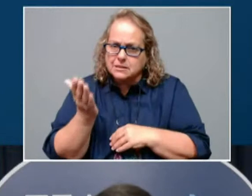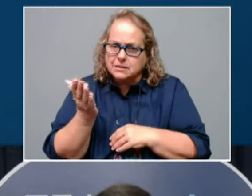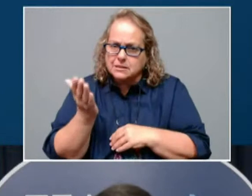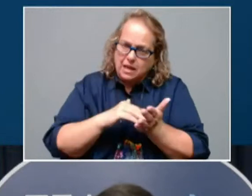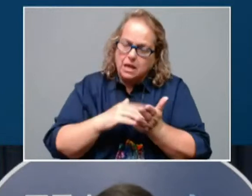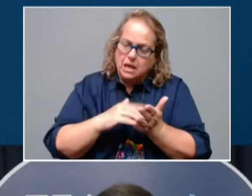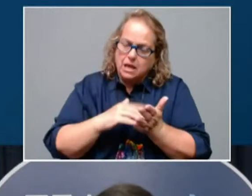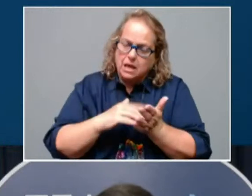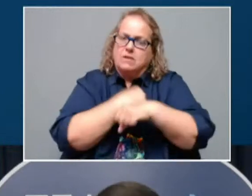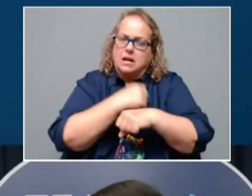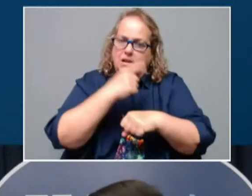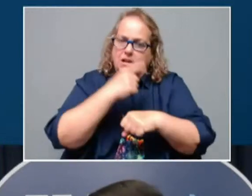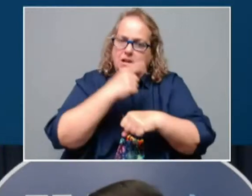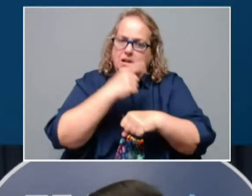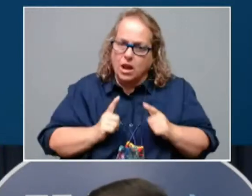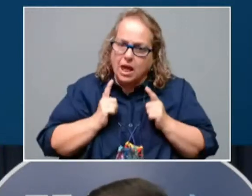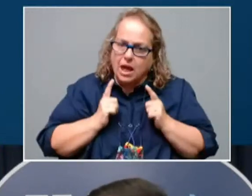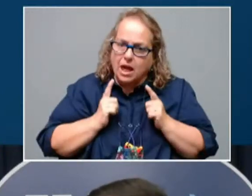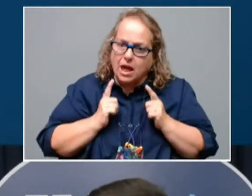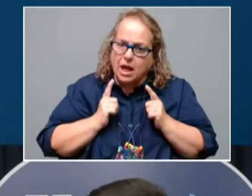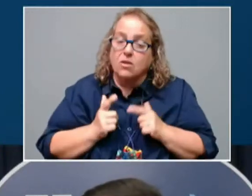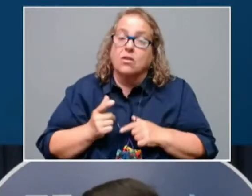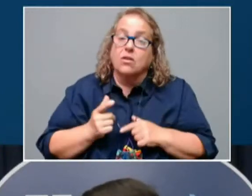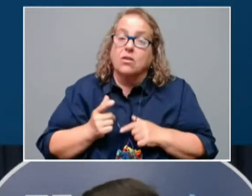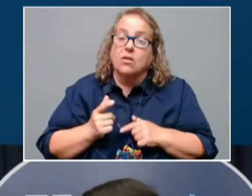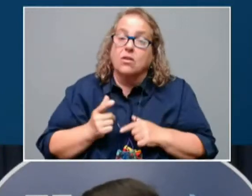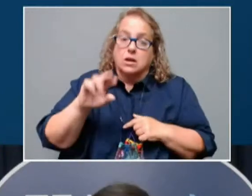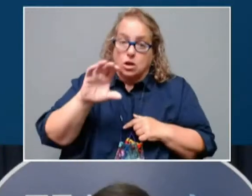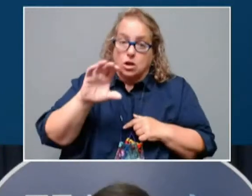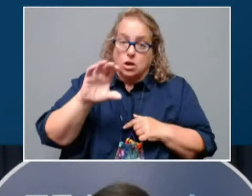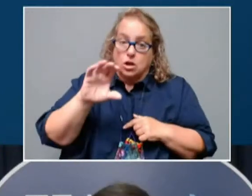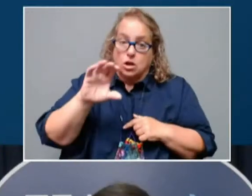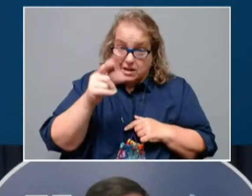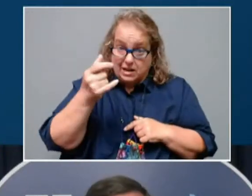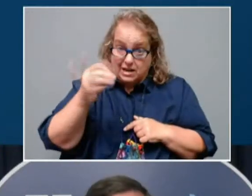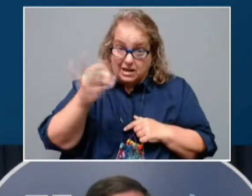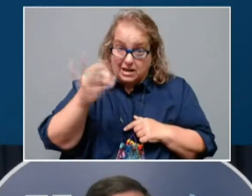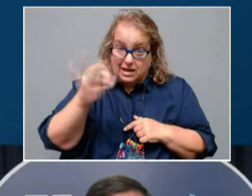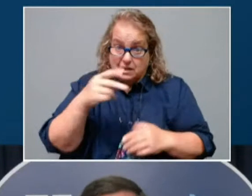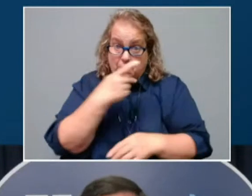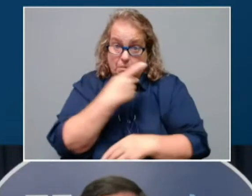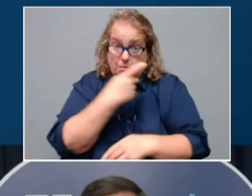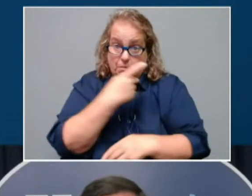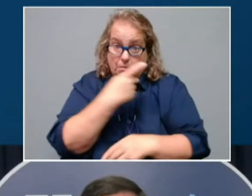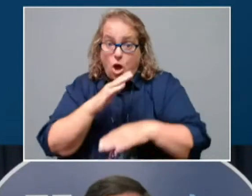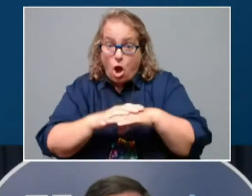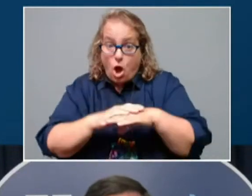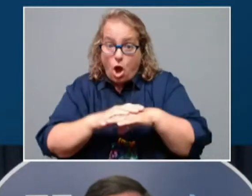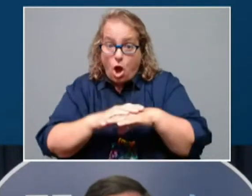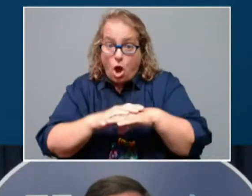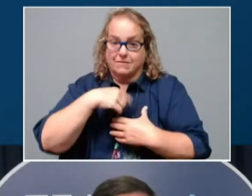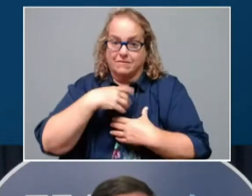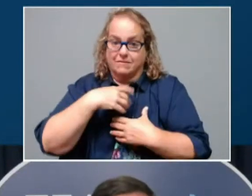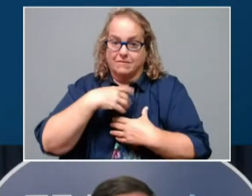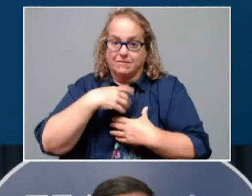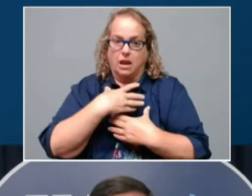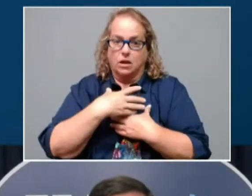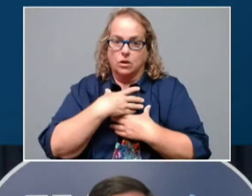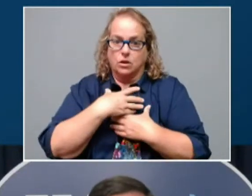lives. And then there are COVID-19 patients on a ventilator, 301